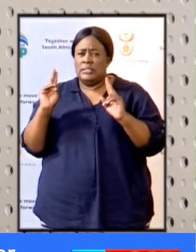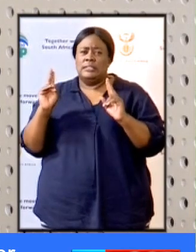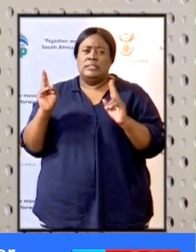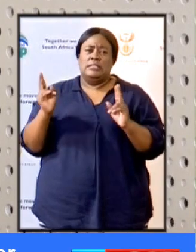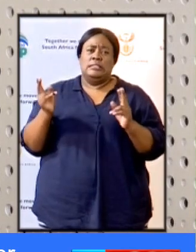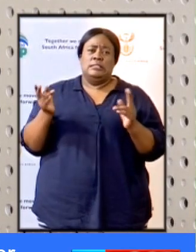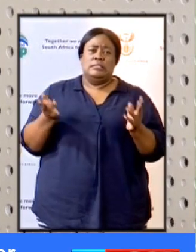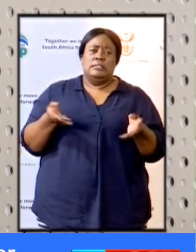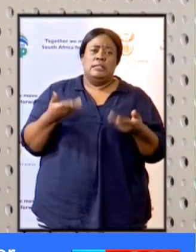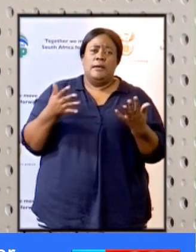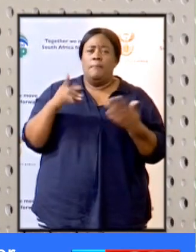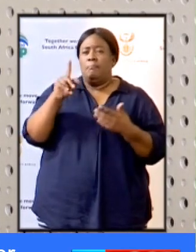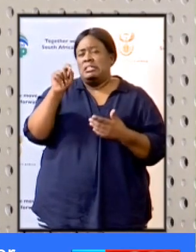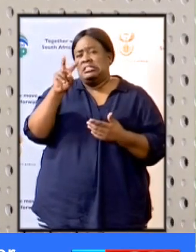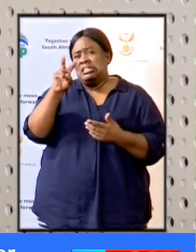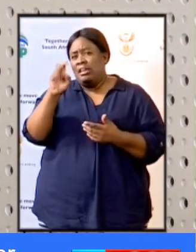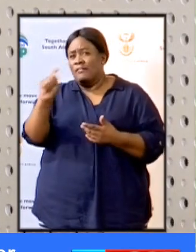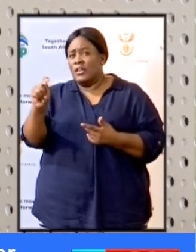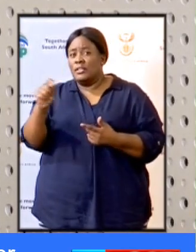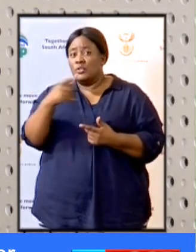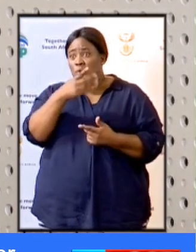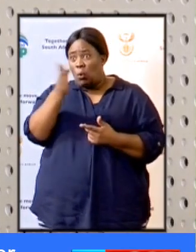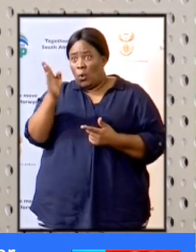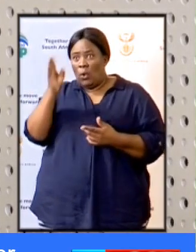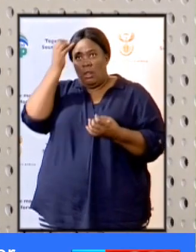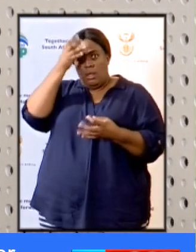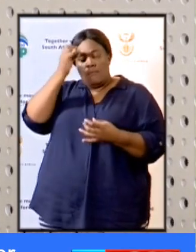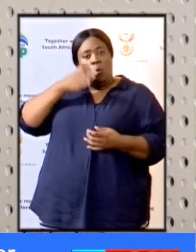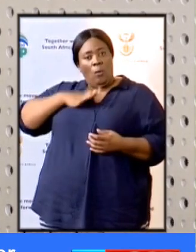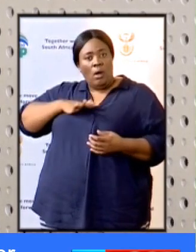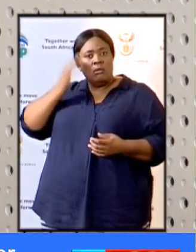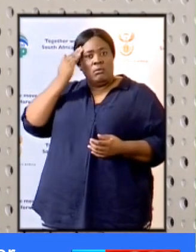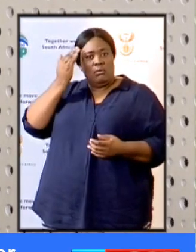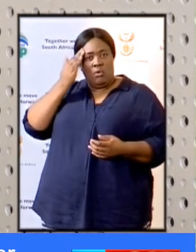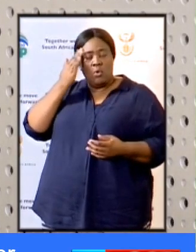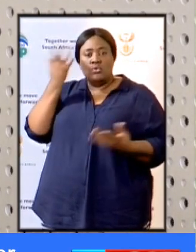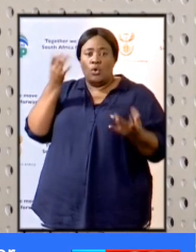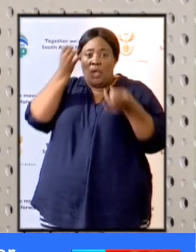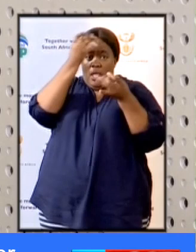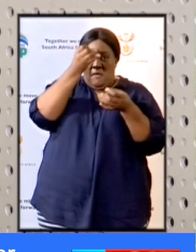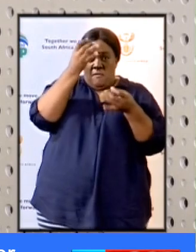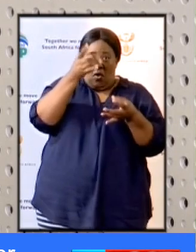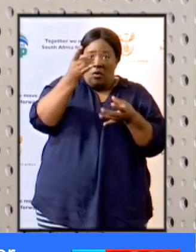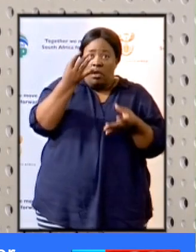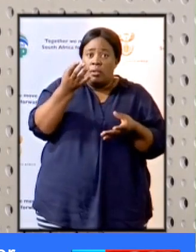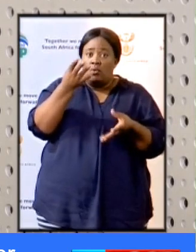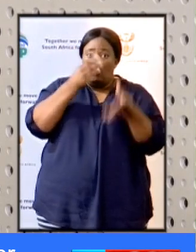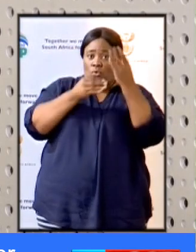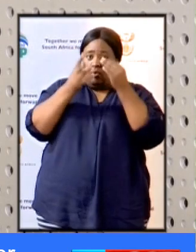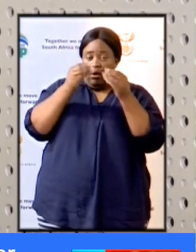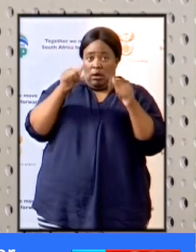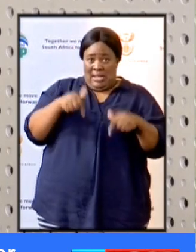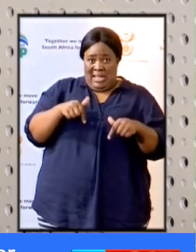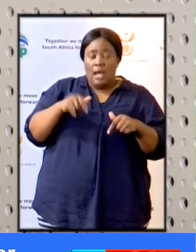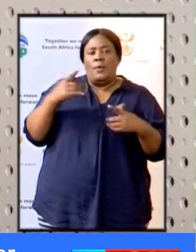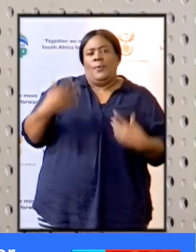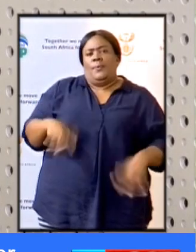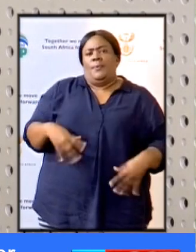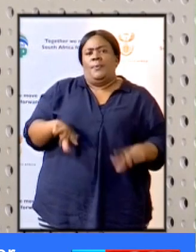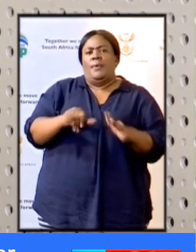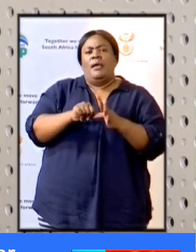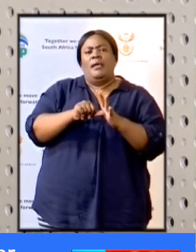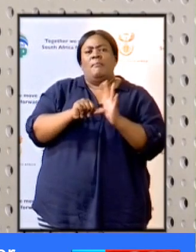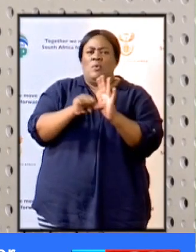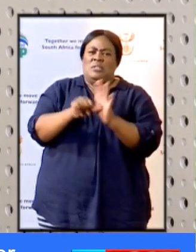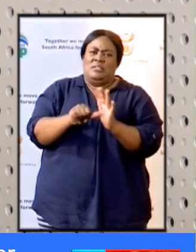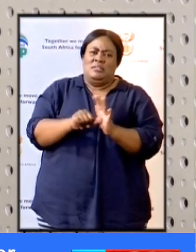and TVETs. So the information that was given here has been very, very helpful. So